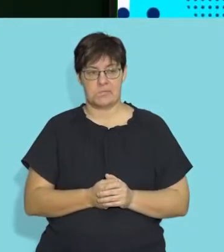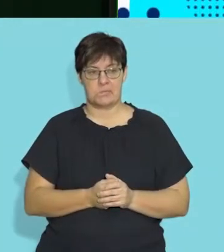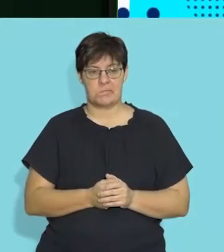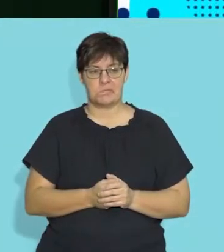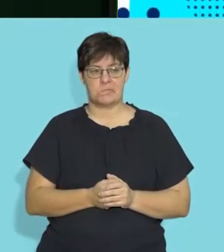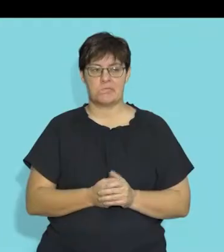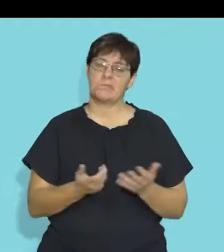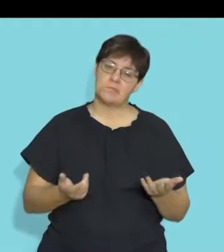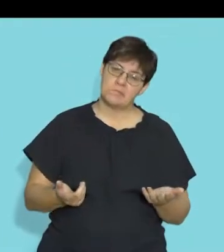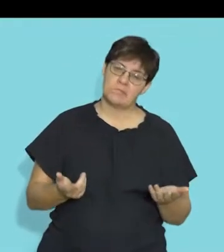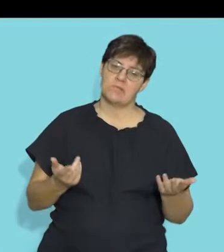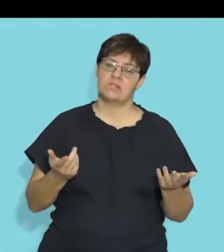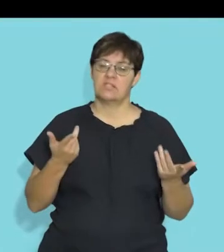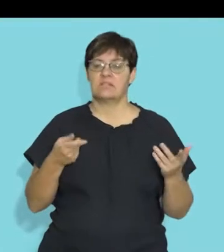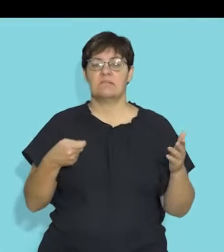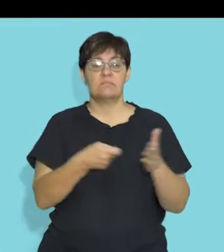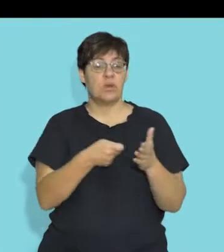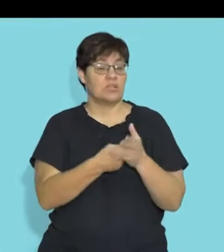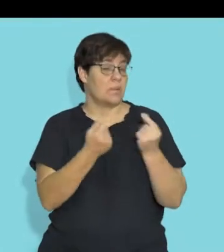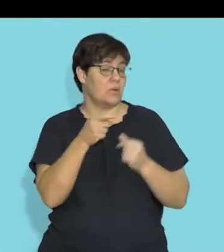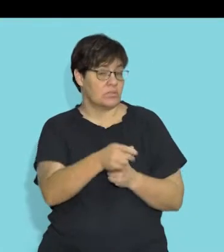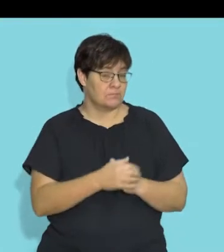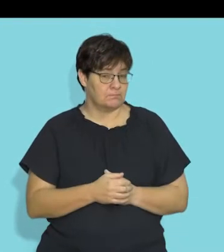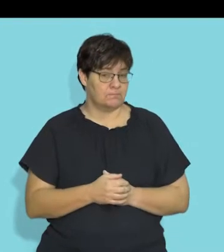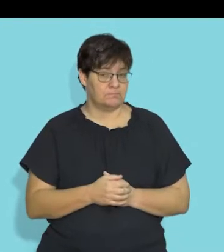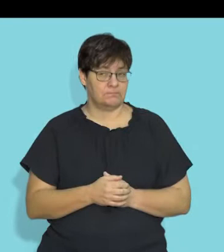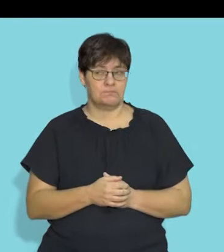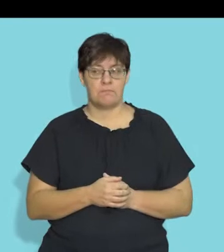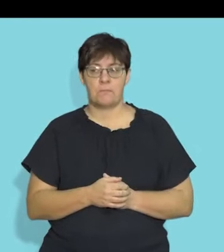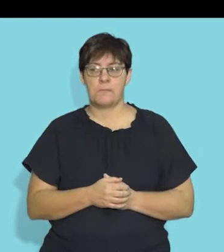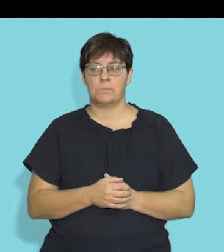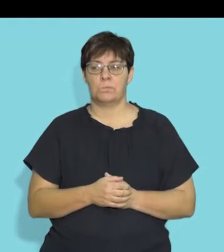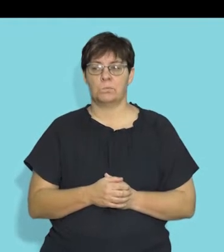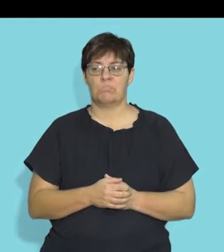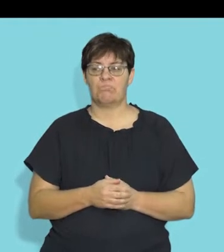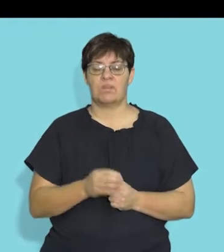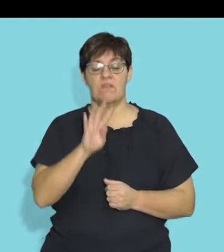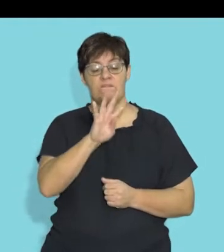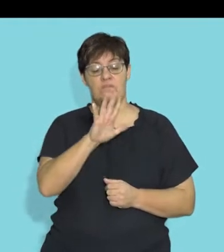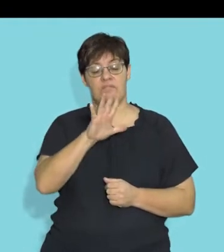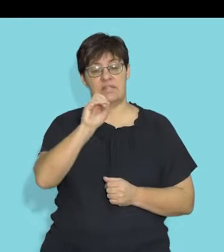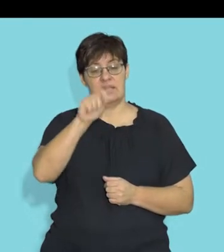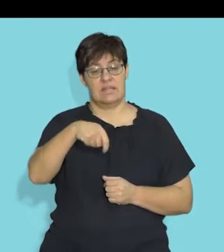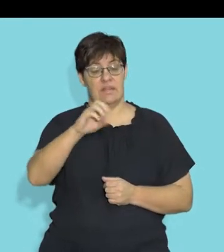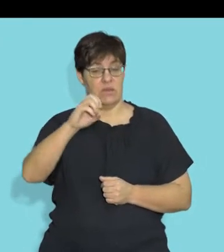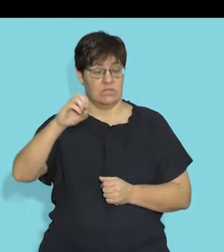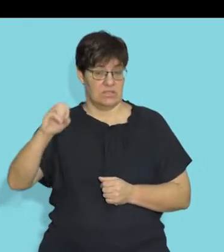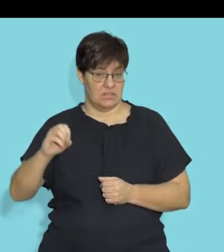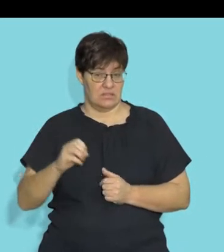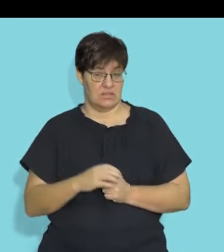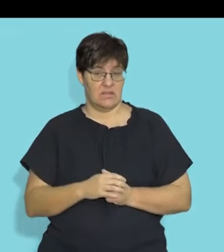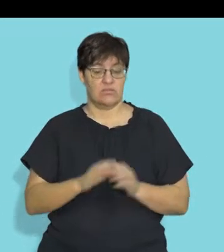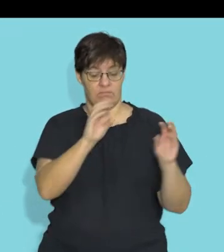that we are doing. Let's identify the purchases figure. Here we go. Purchases, 450,000.